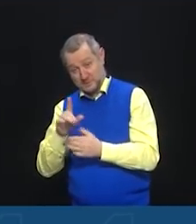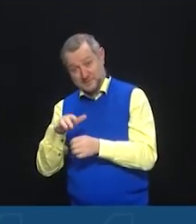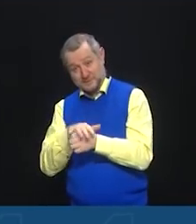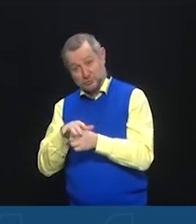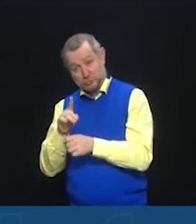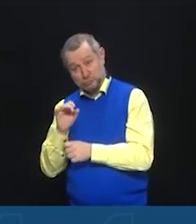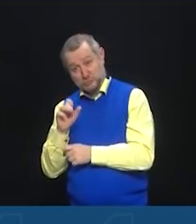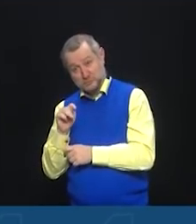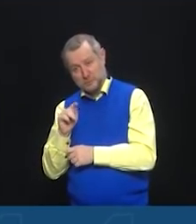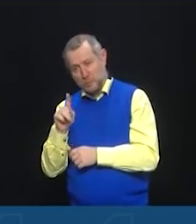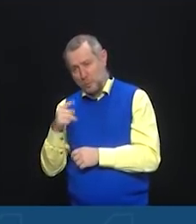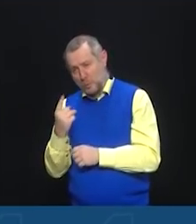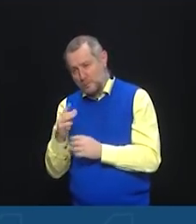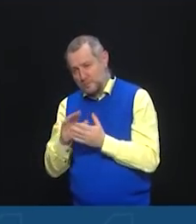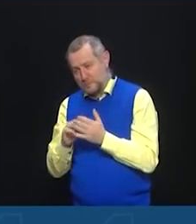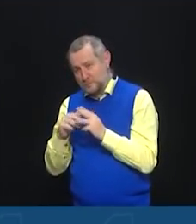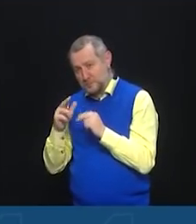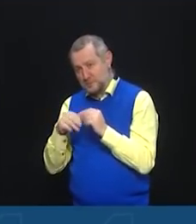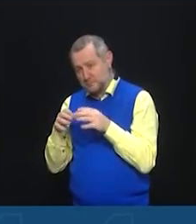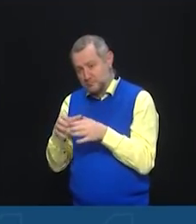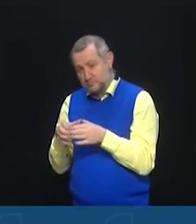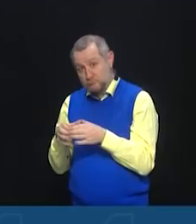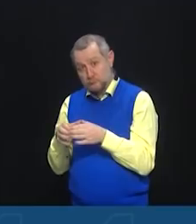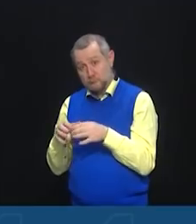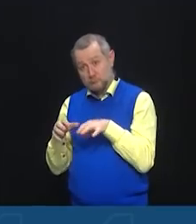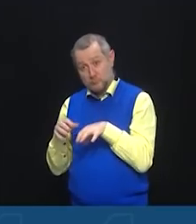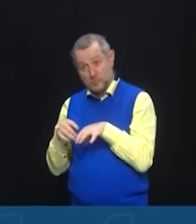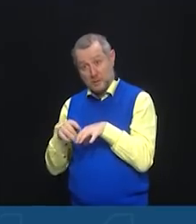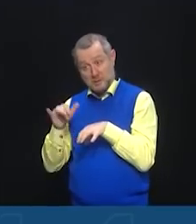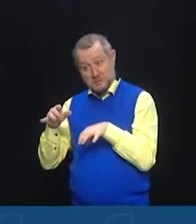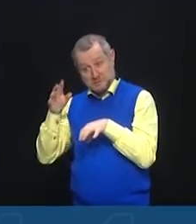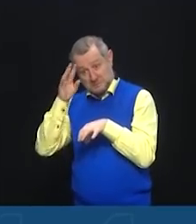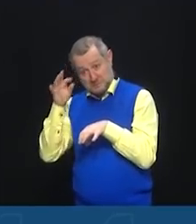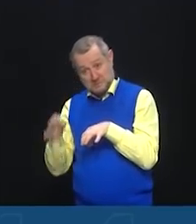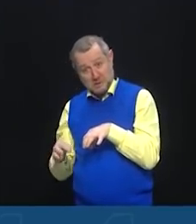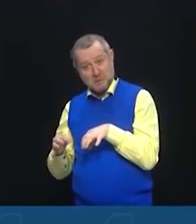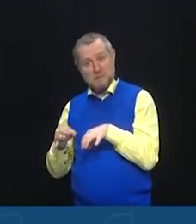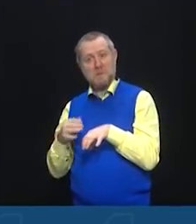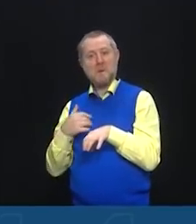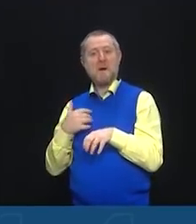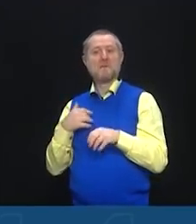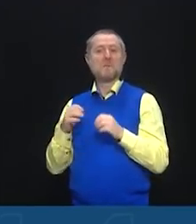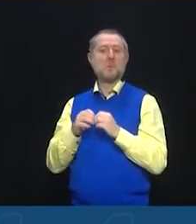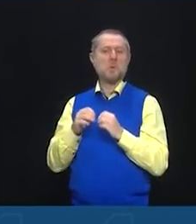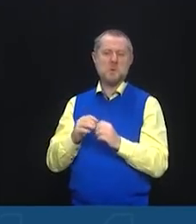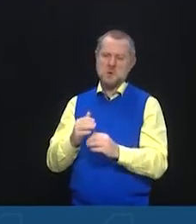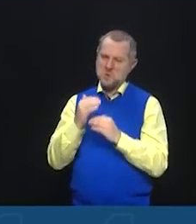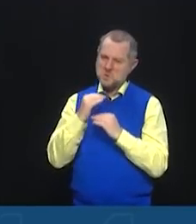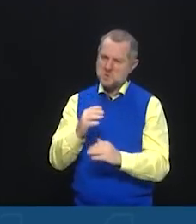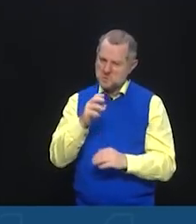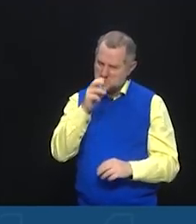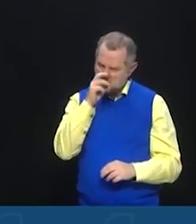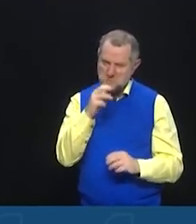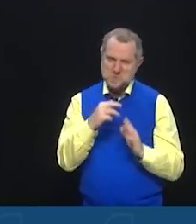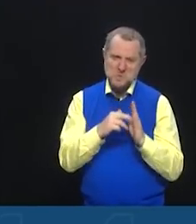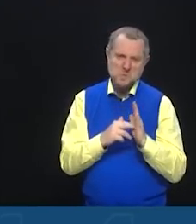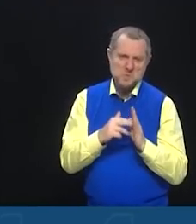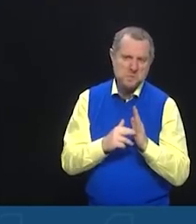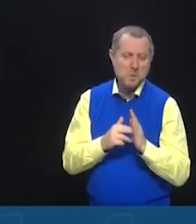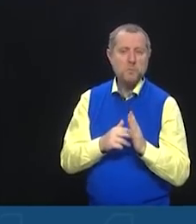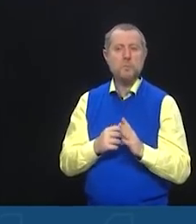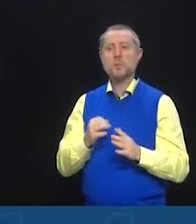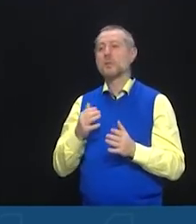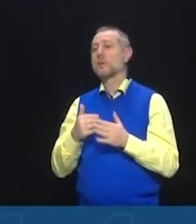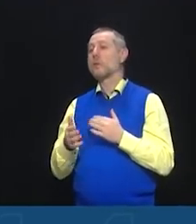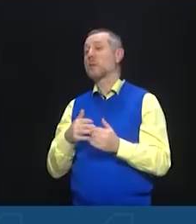schools within those districts also choose to potentially adopt more restrictive rules, even if the county or city health